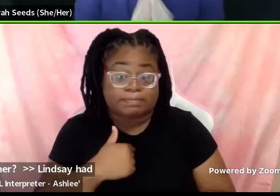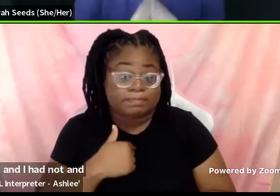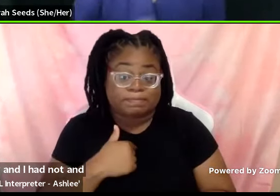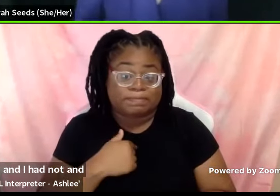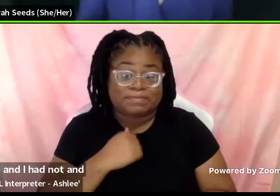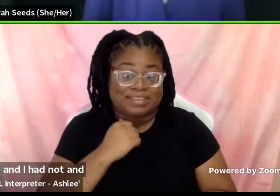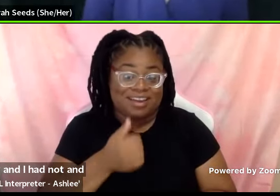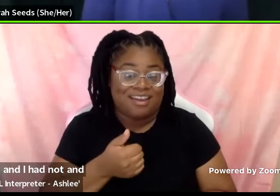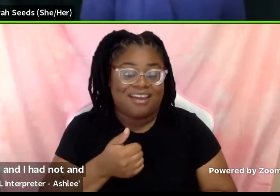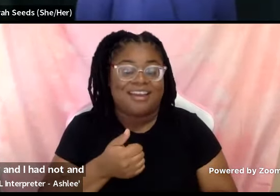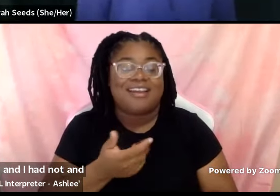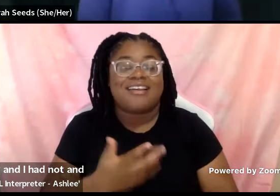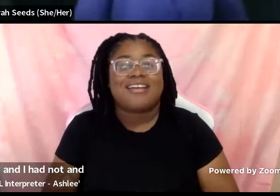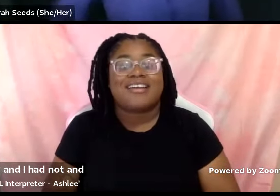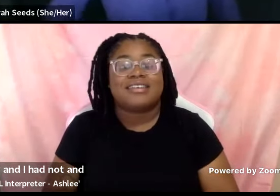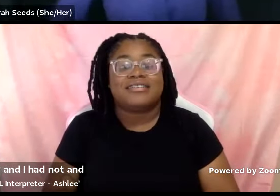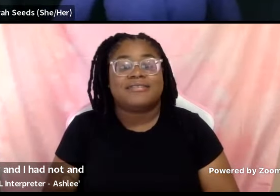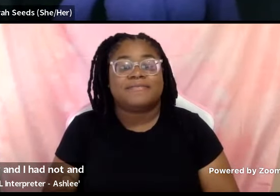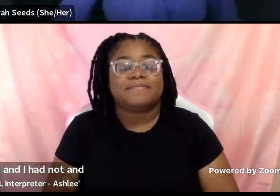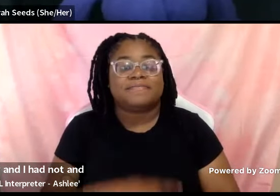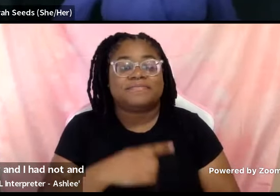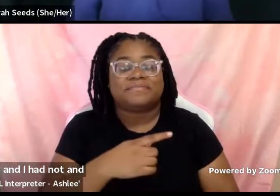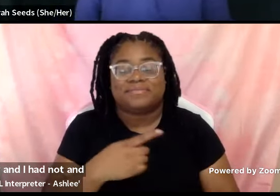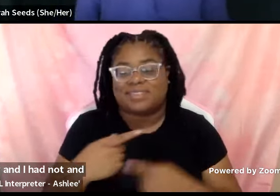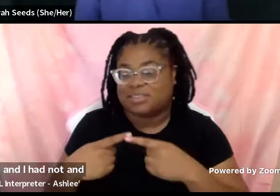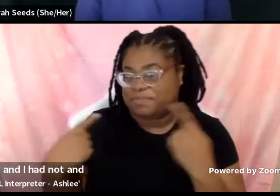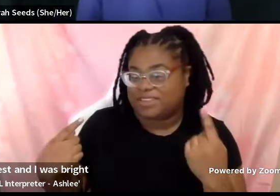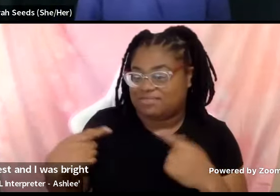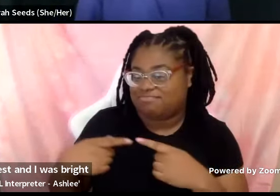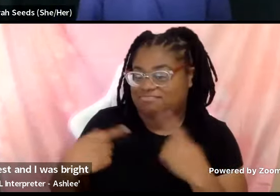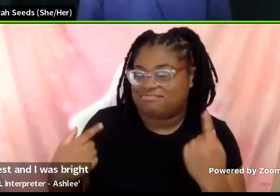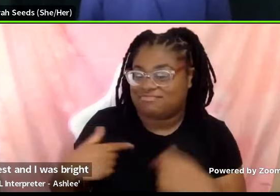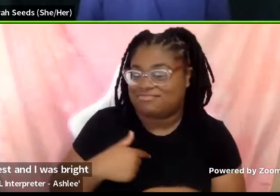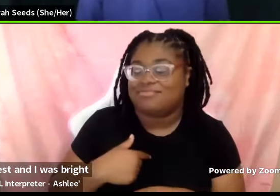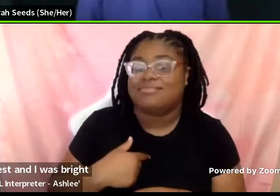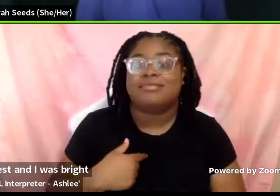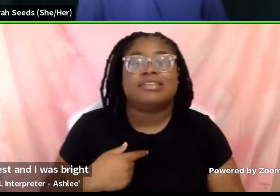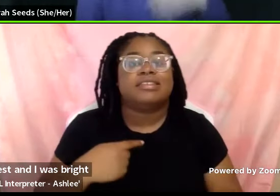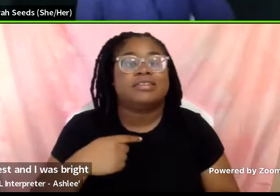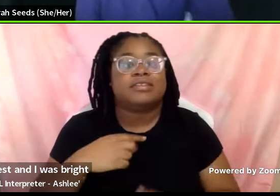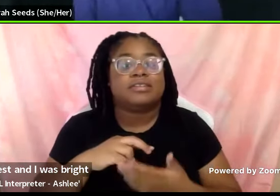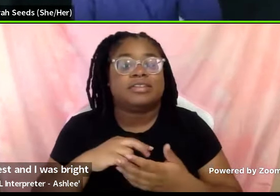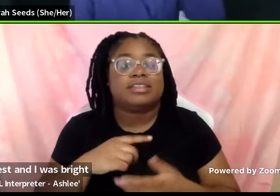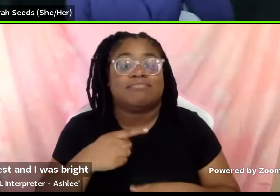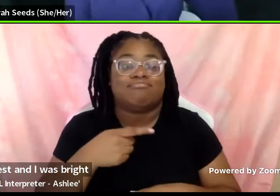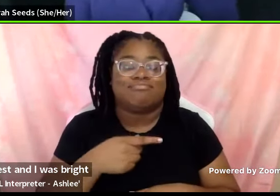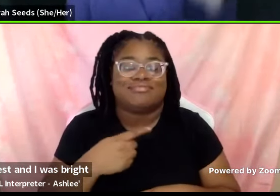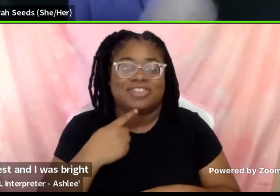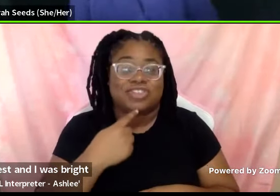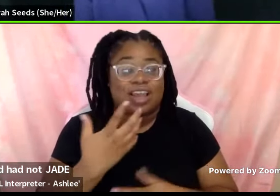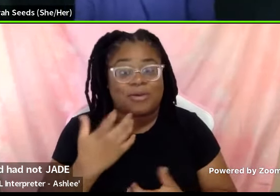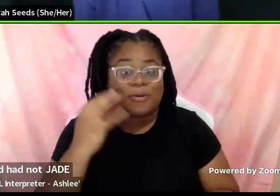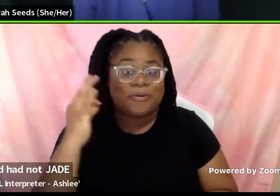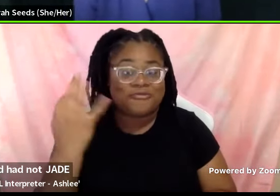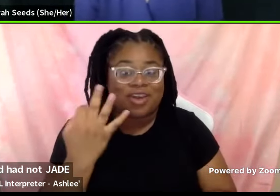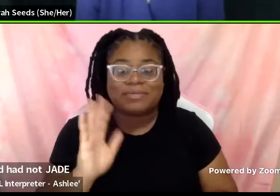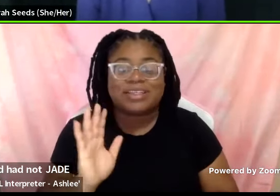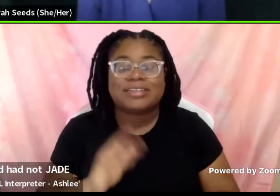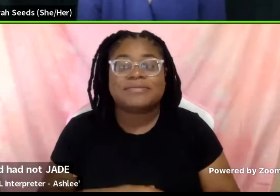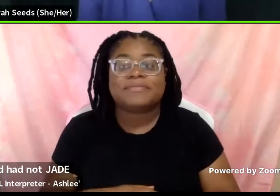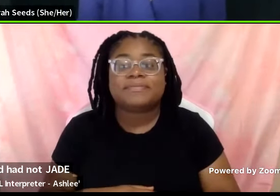jaded yet. So I was like, I was the opposite of that. Yeah, Lindsay was like, I'm going to France. No, but I was